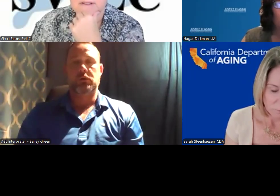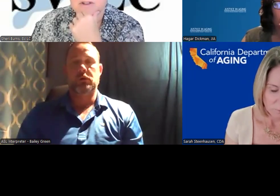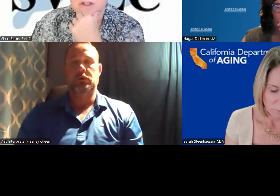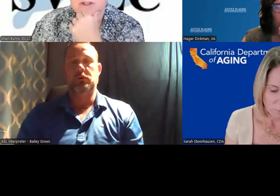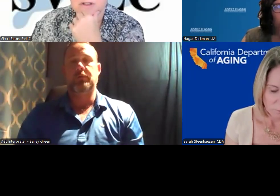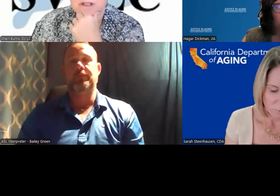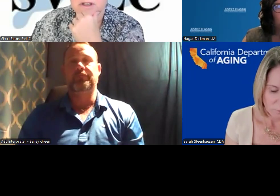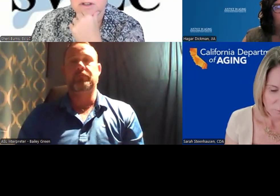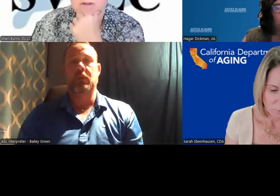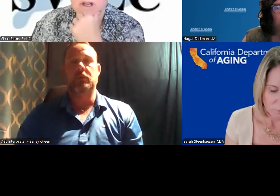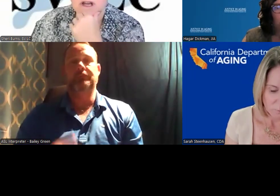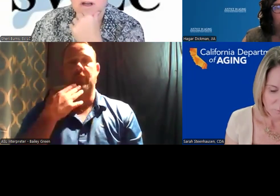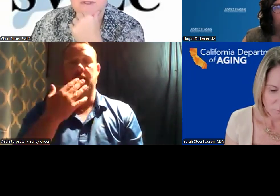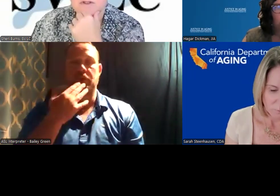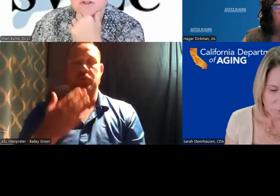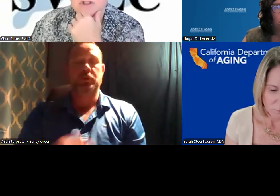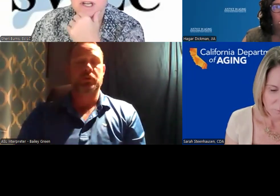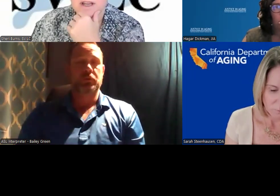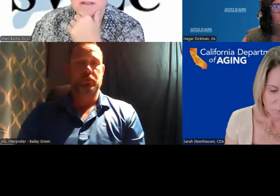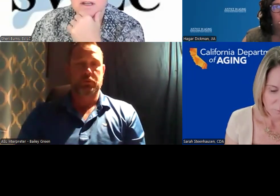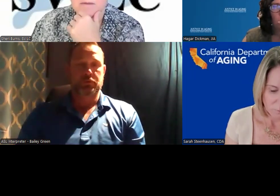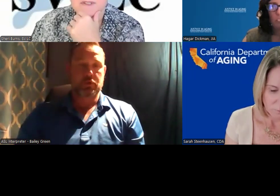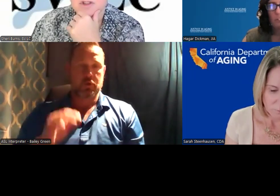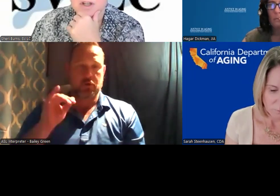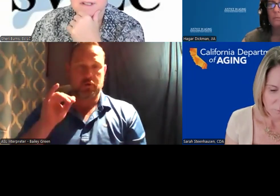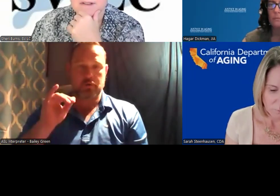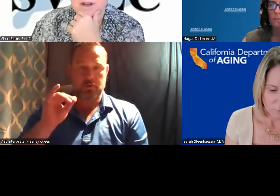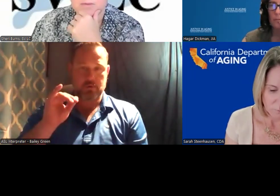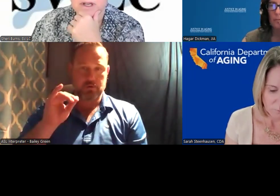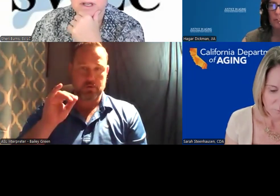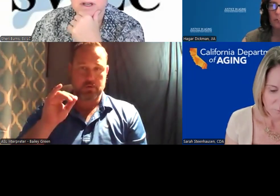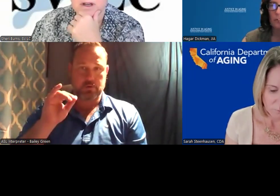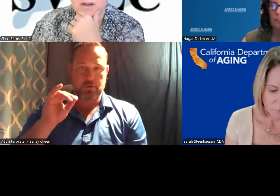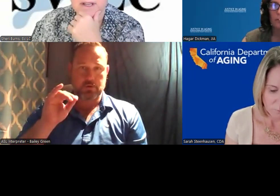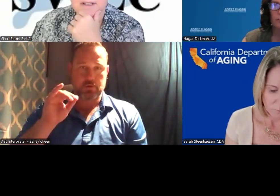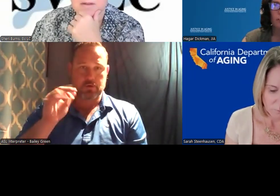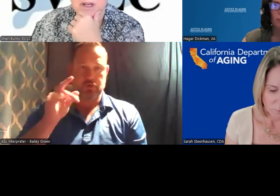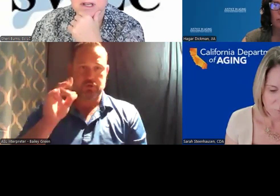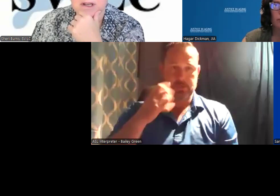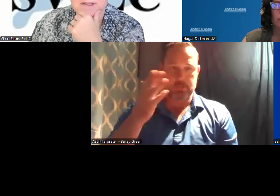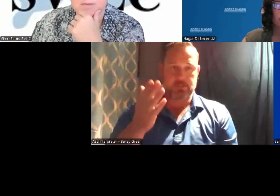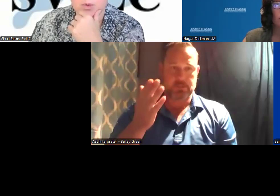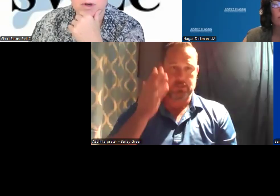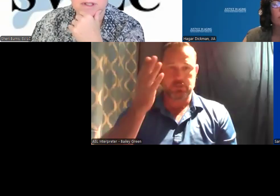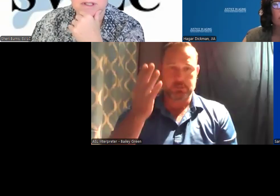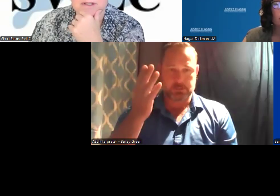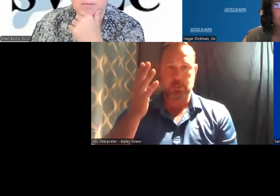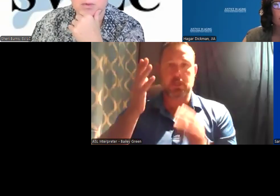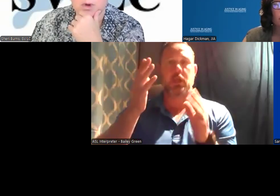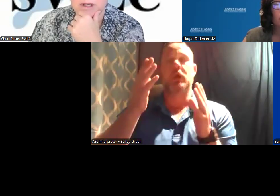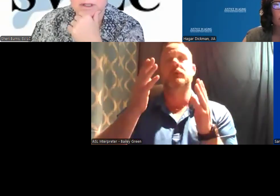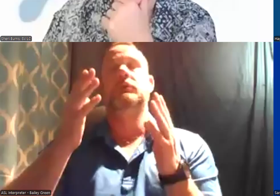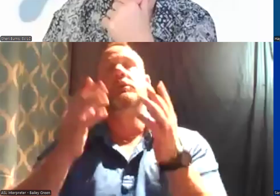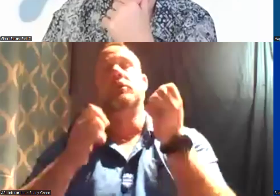Great suggestion. Thank you. So Jeannie had suggested that we, as a committee, support the